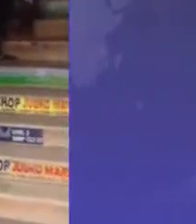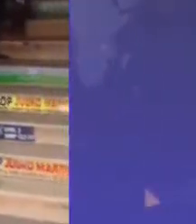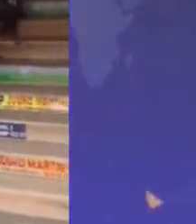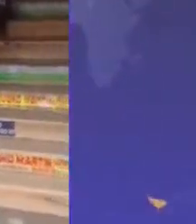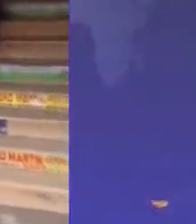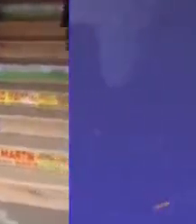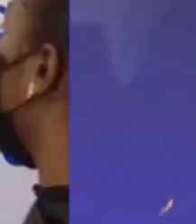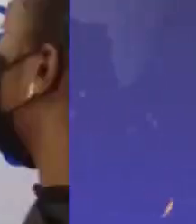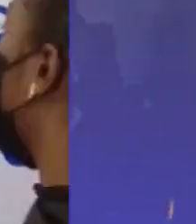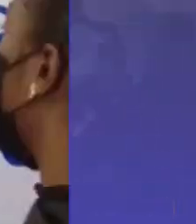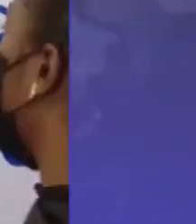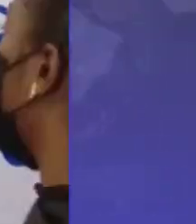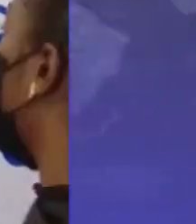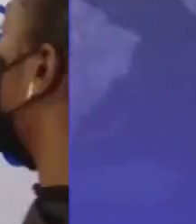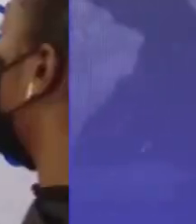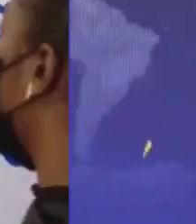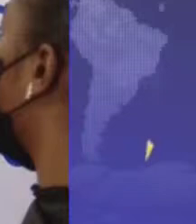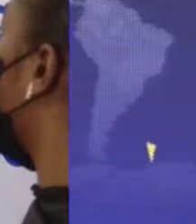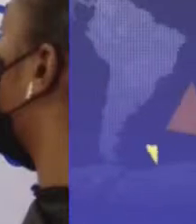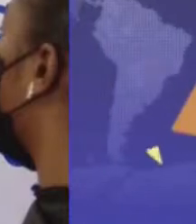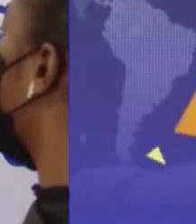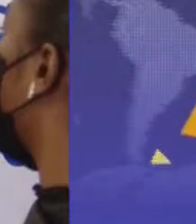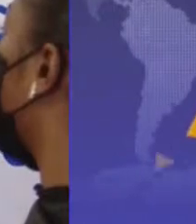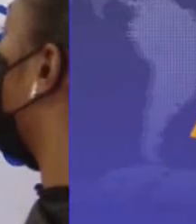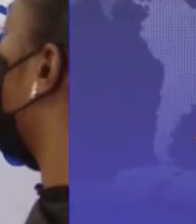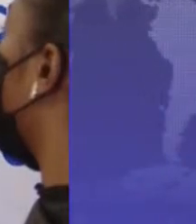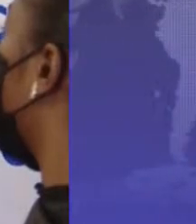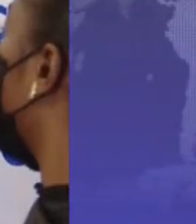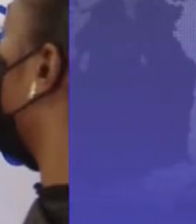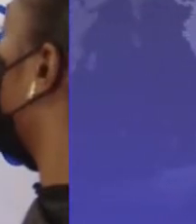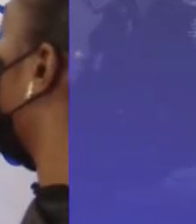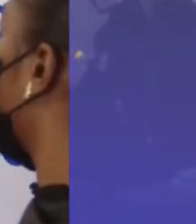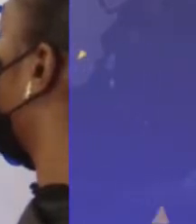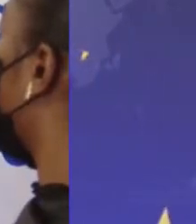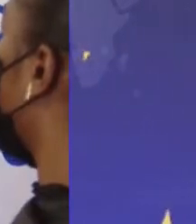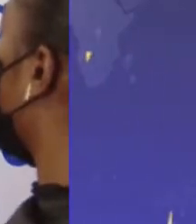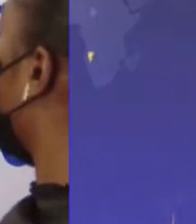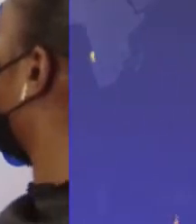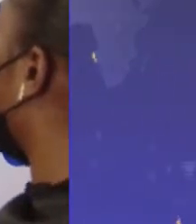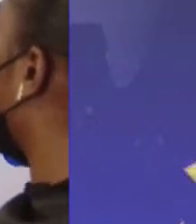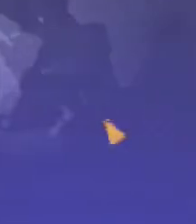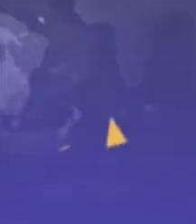Government commits 200 billion shillings in commercial banks as a merchant grant.